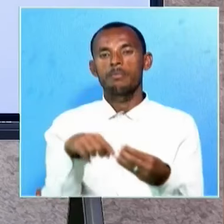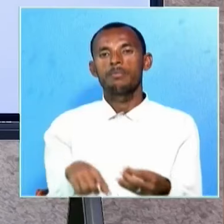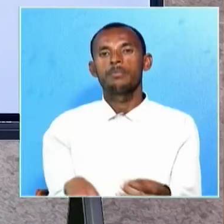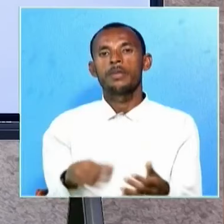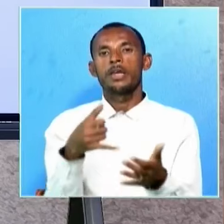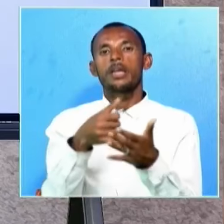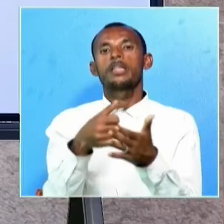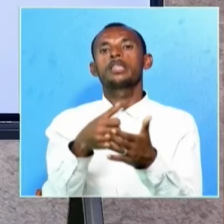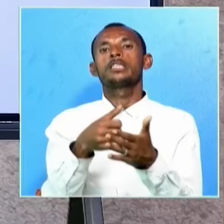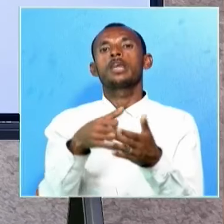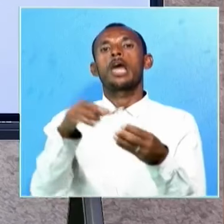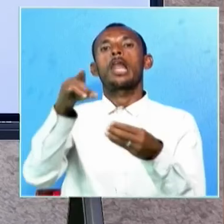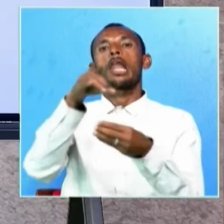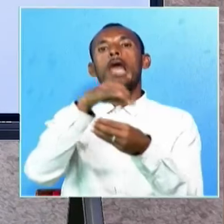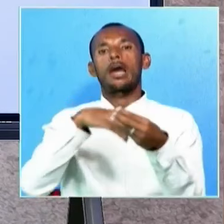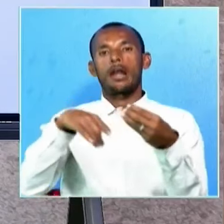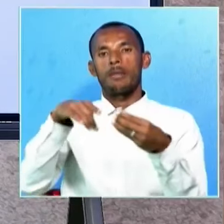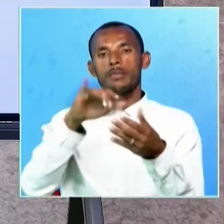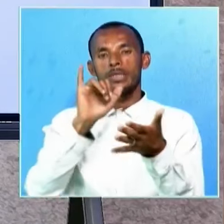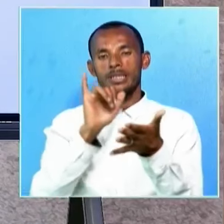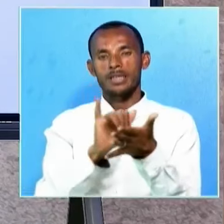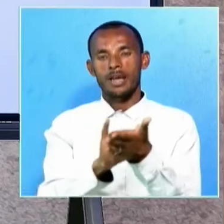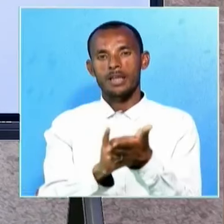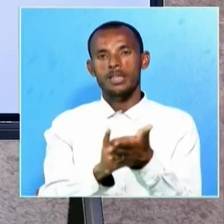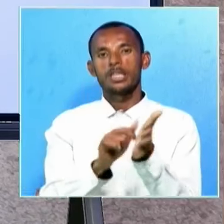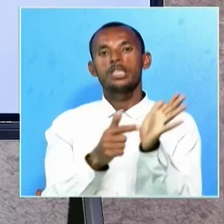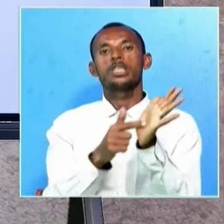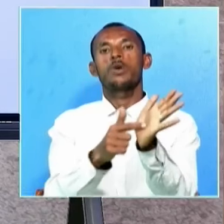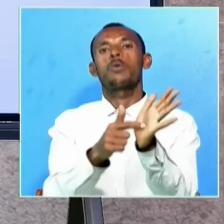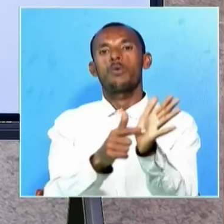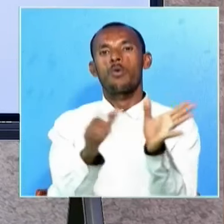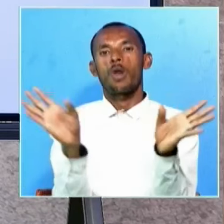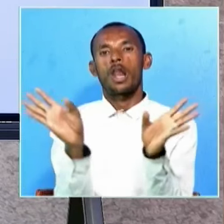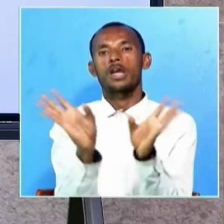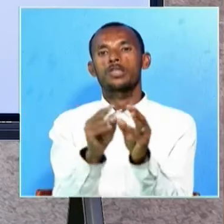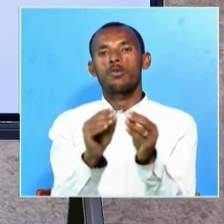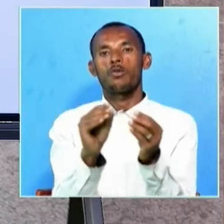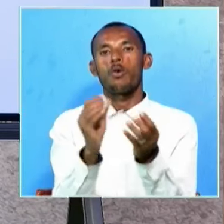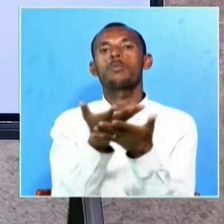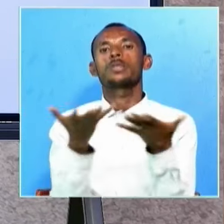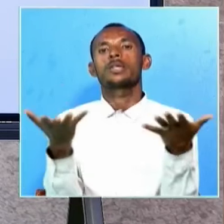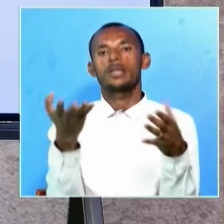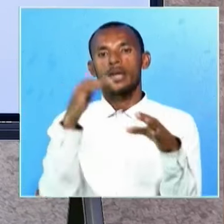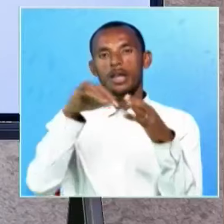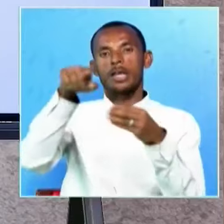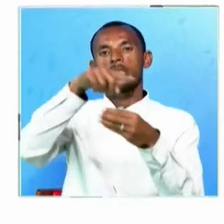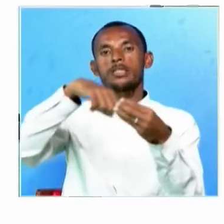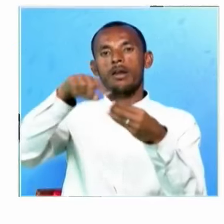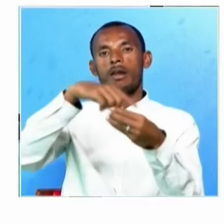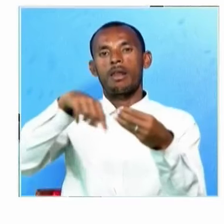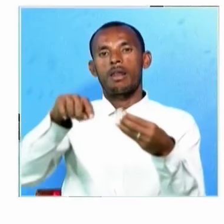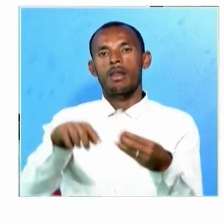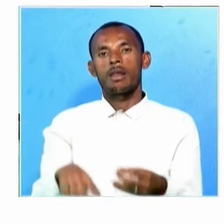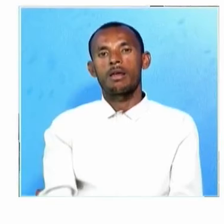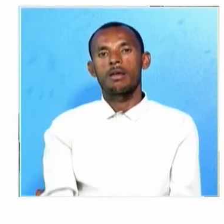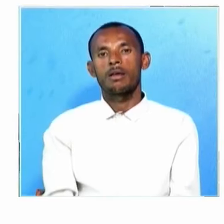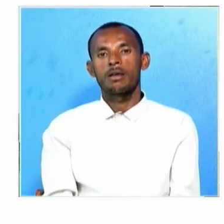It is a diagram that shows a collection of objects in a circle. It